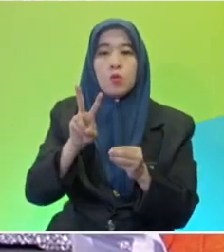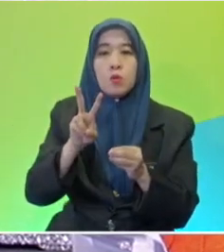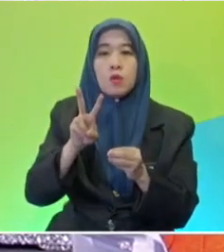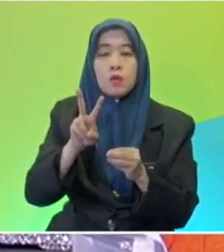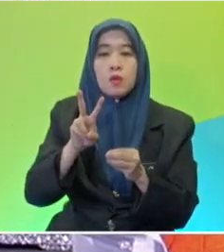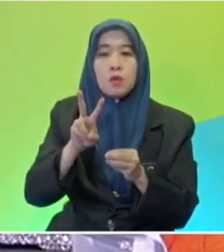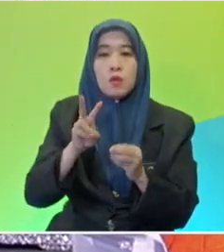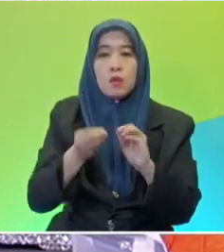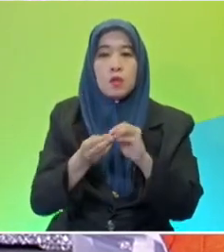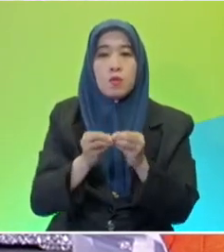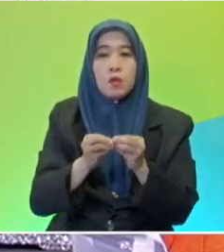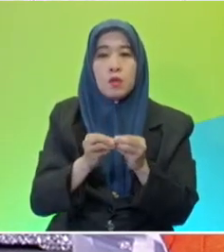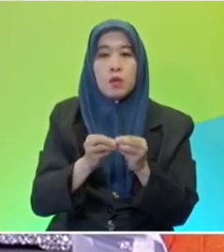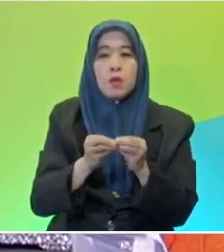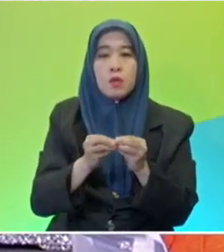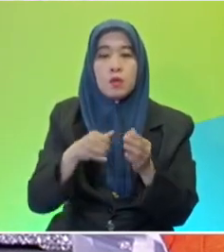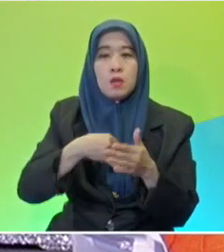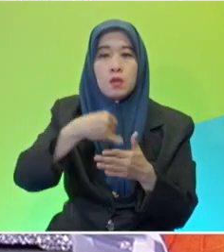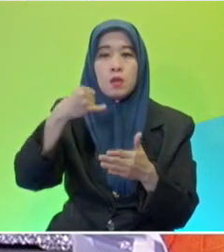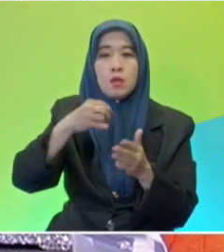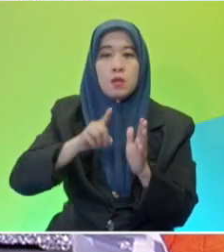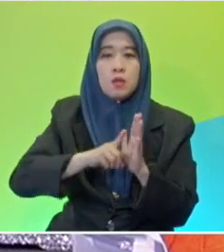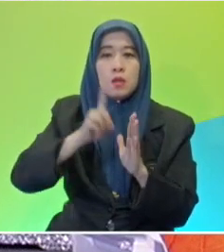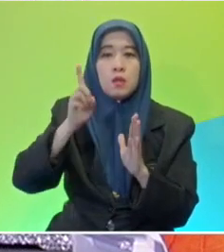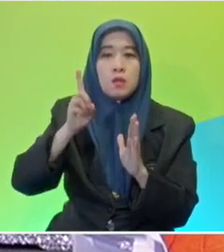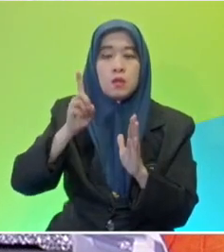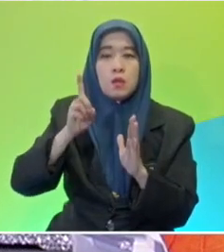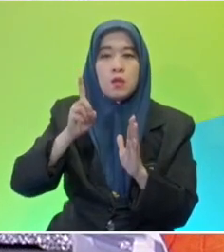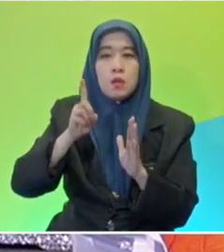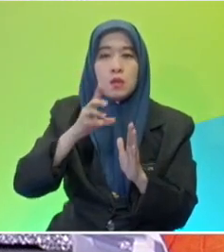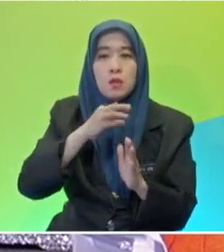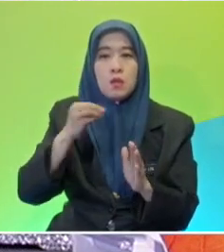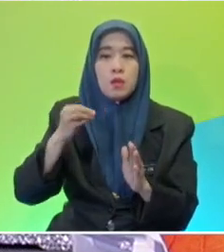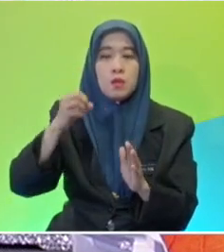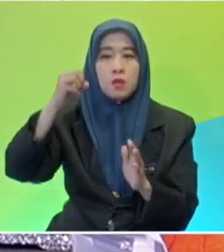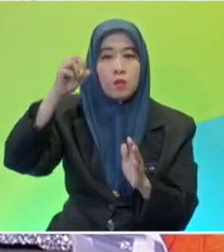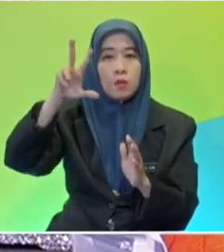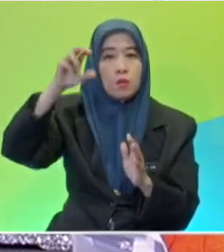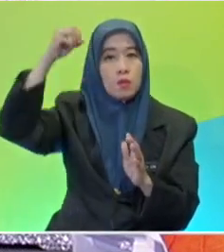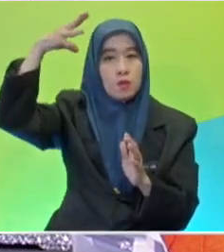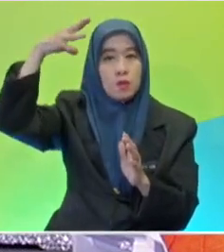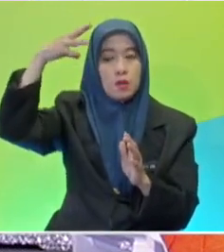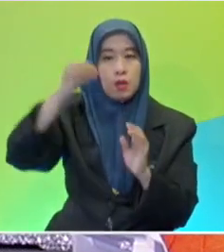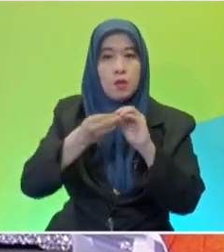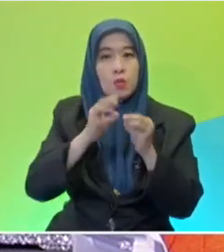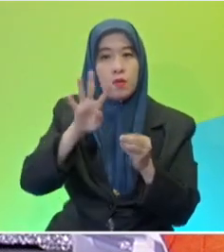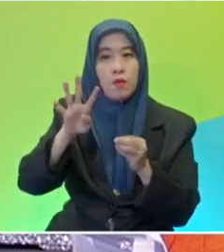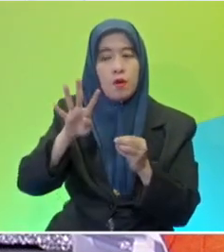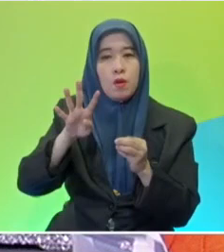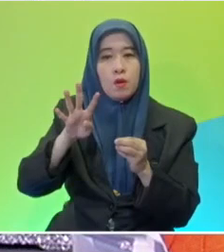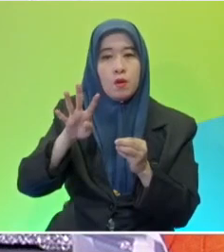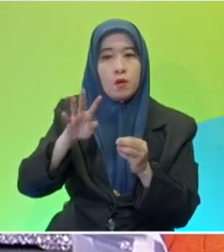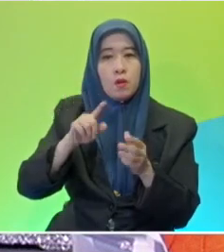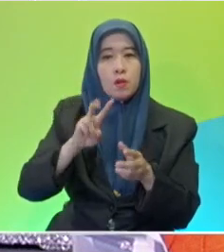leaves will increase. All right. Number 3, the size of the leaves will increase as Very well. good. And number 4, the circumference of